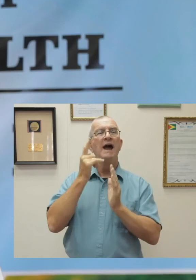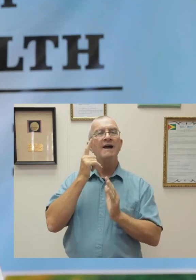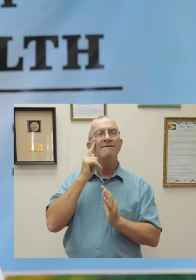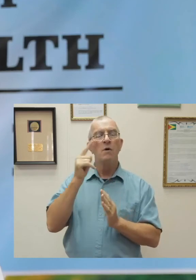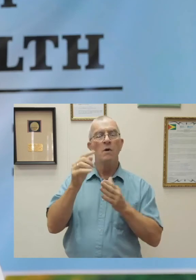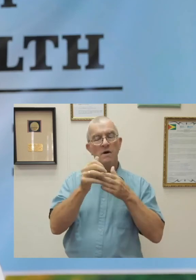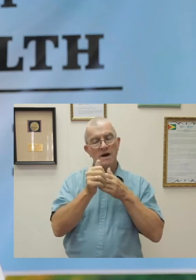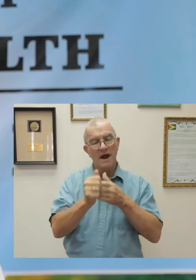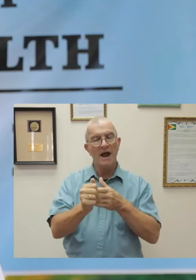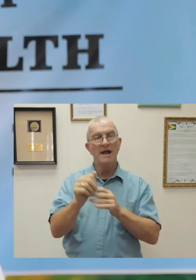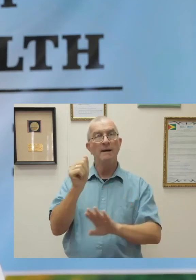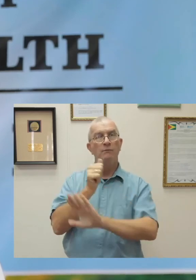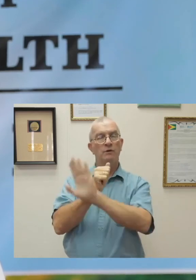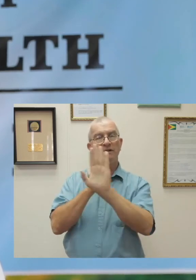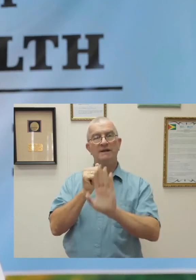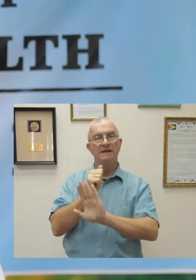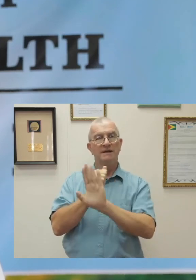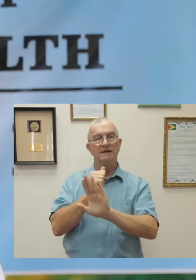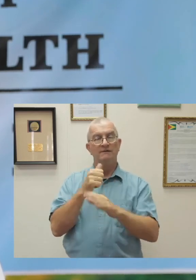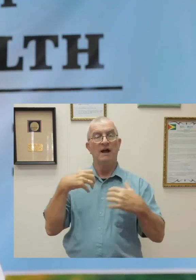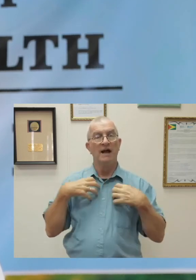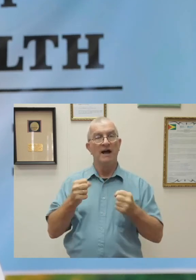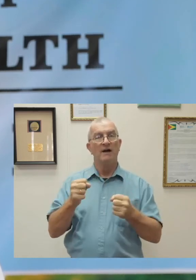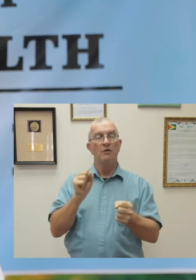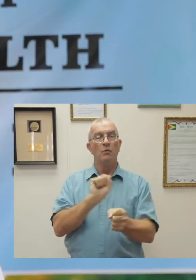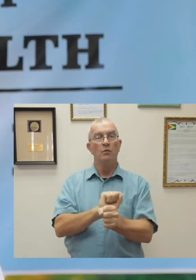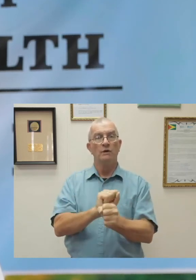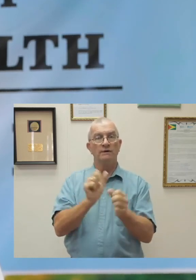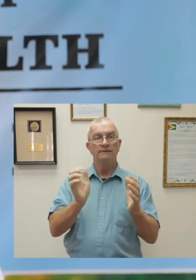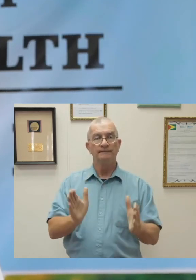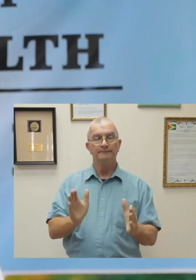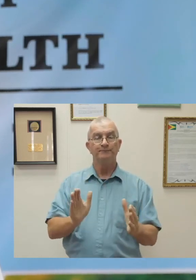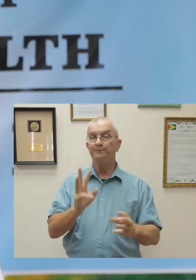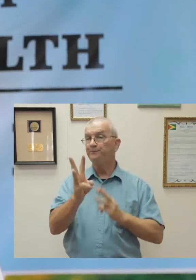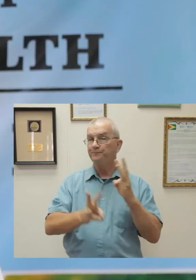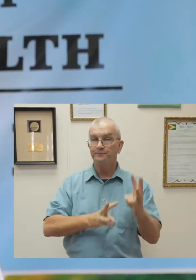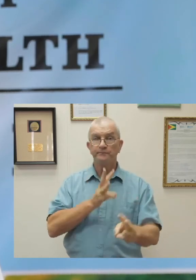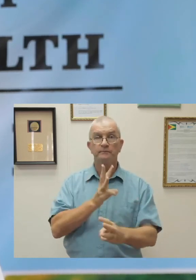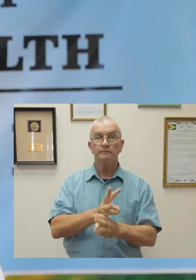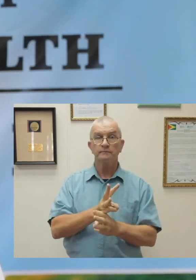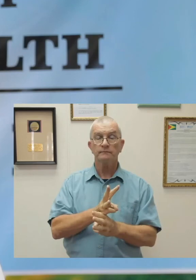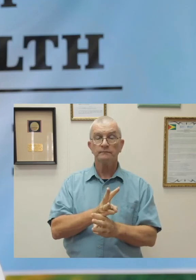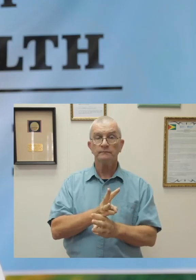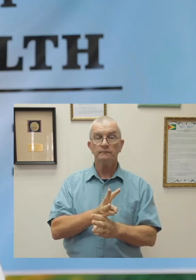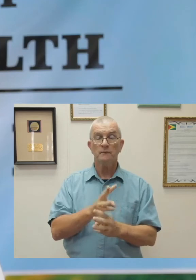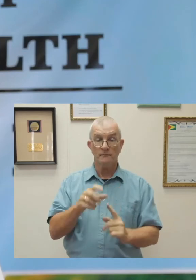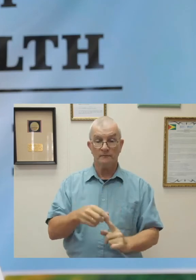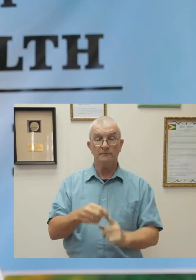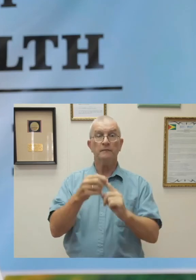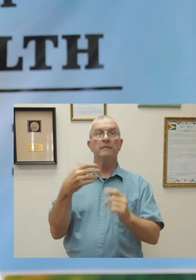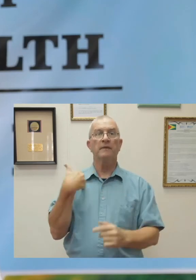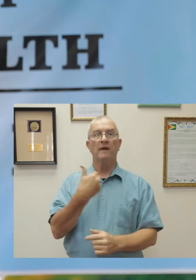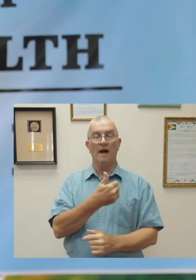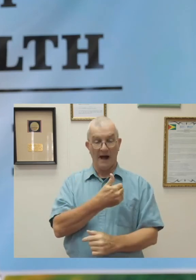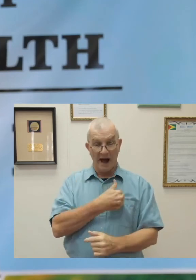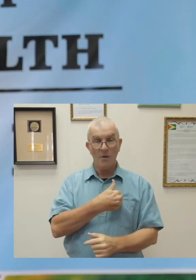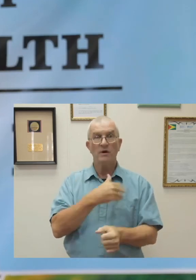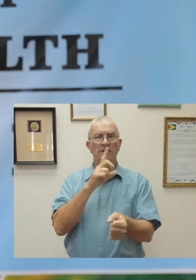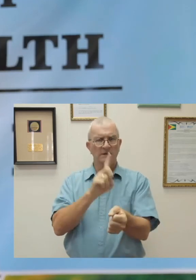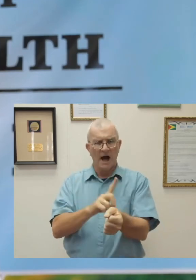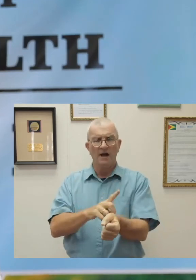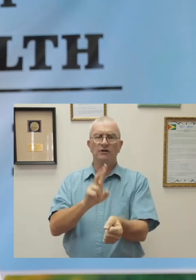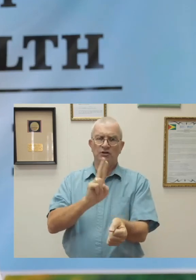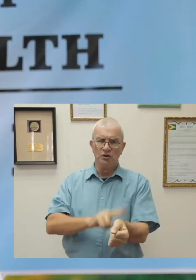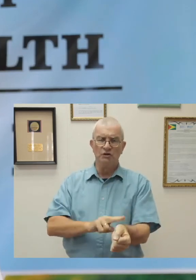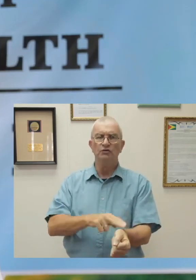guidance and protection for health workers worldwide, and especially our frontline